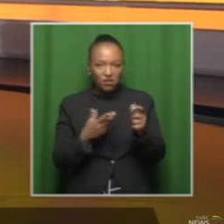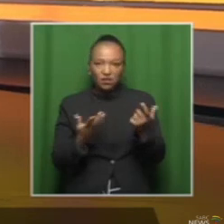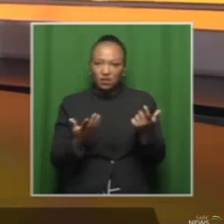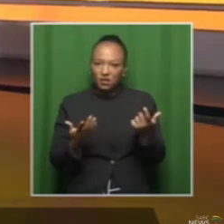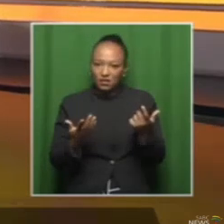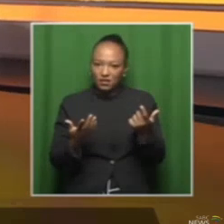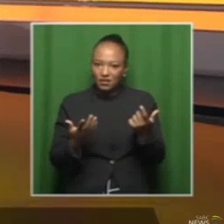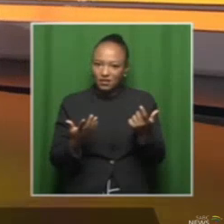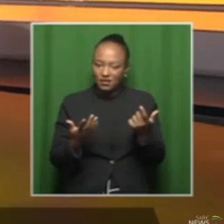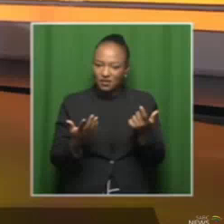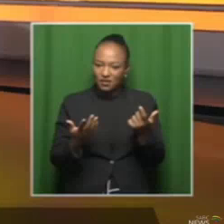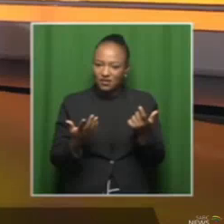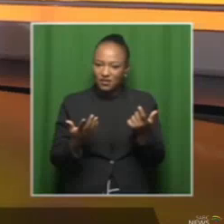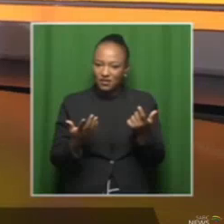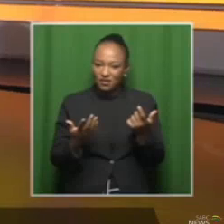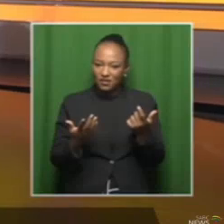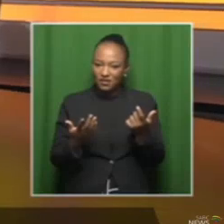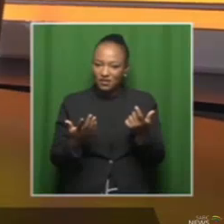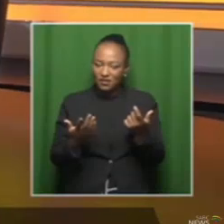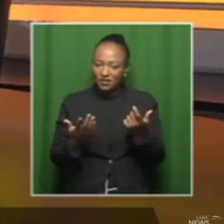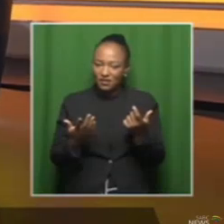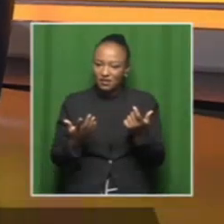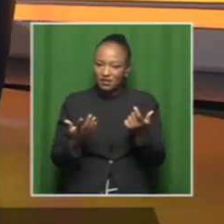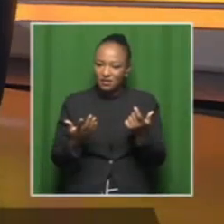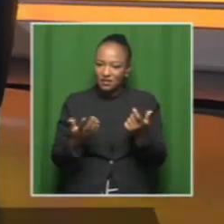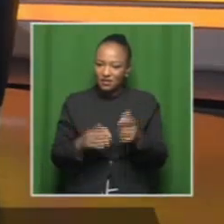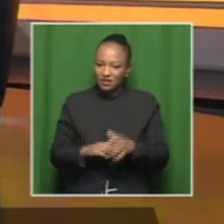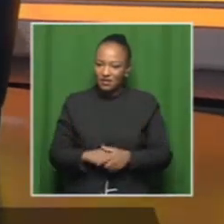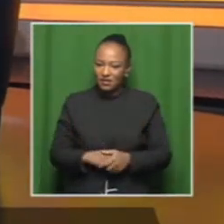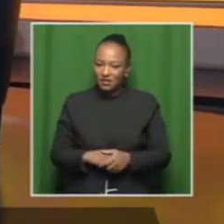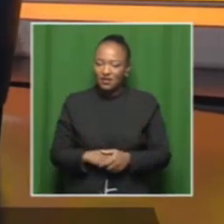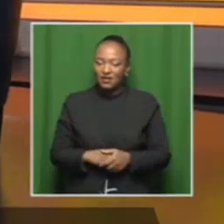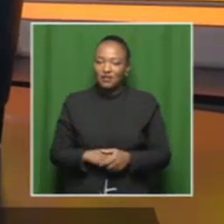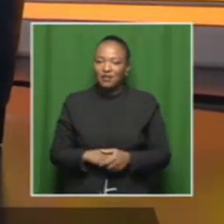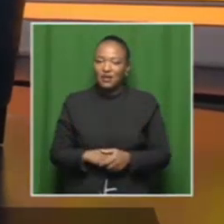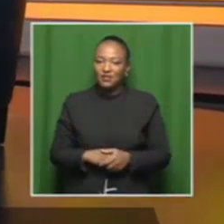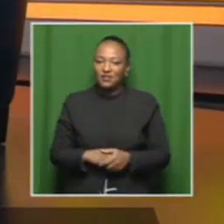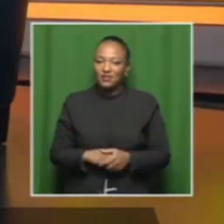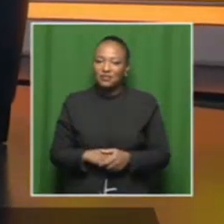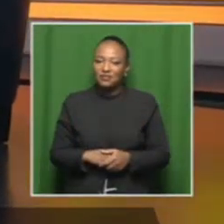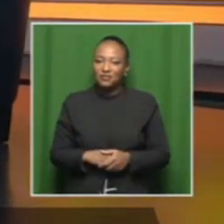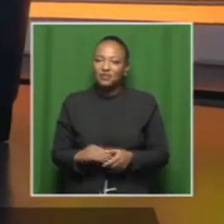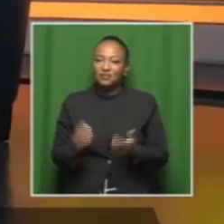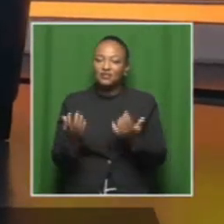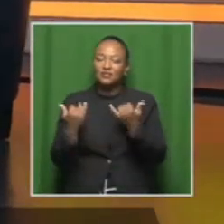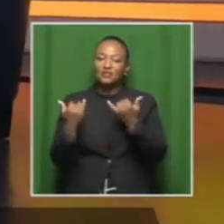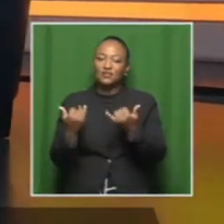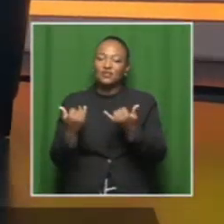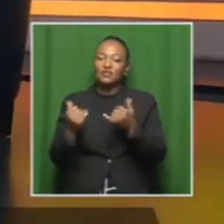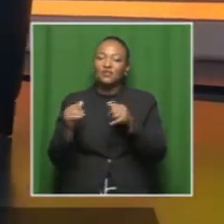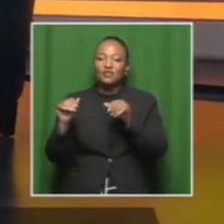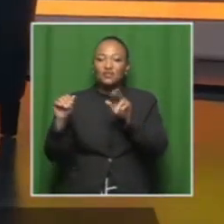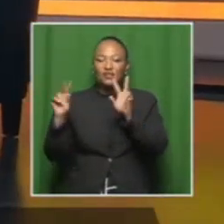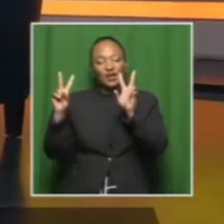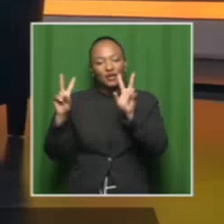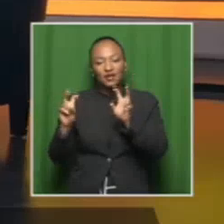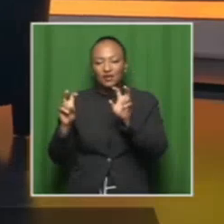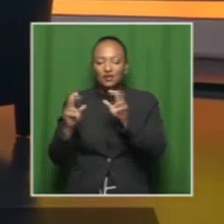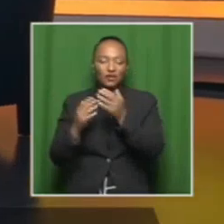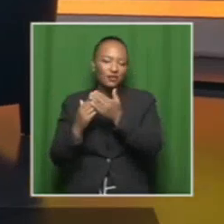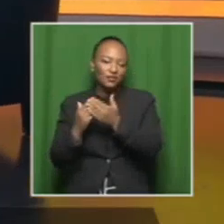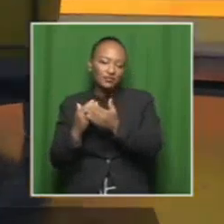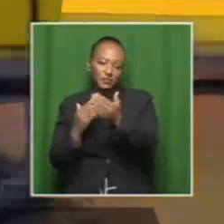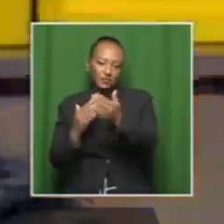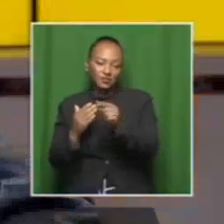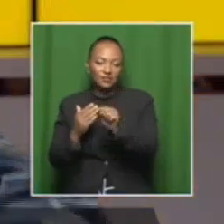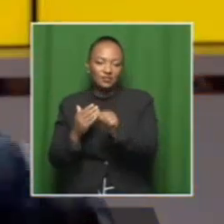boys. With the current trends? I'll be honest with you, we don't keep current trends. We always talk about things that are naturally